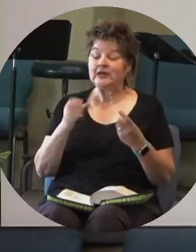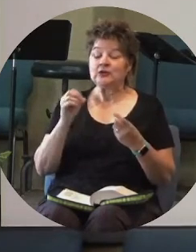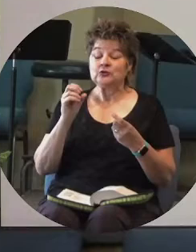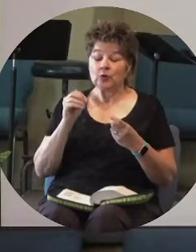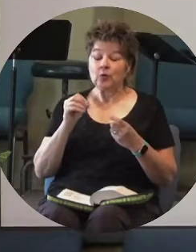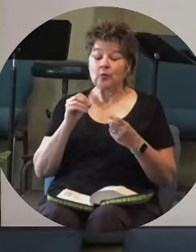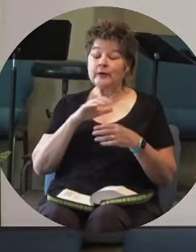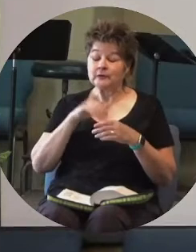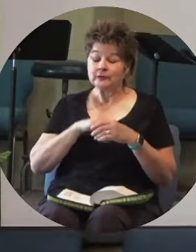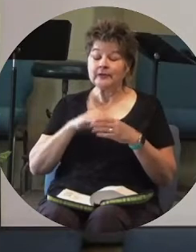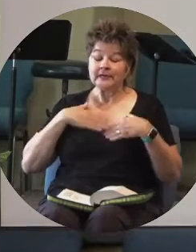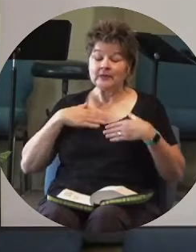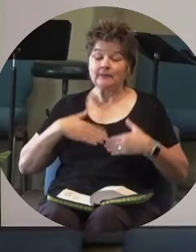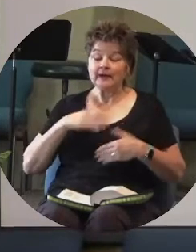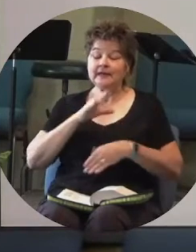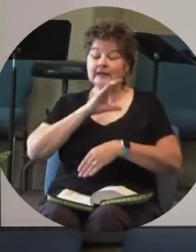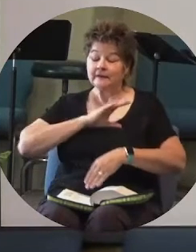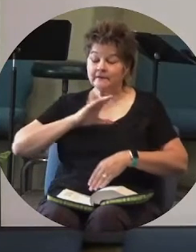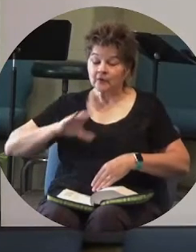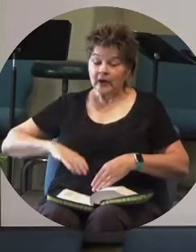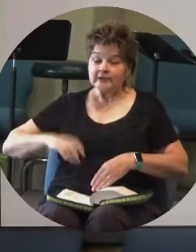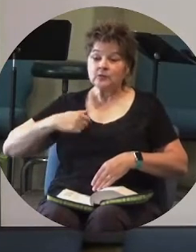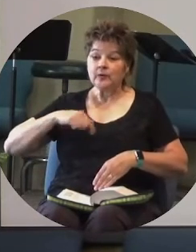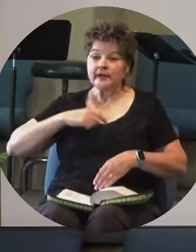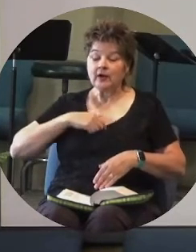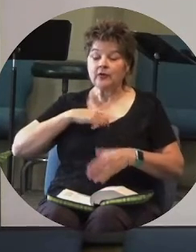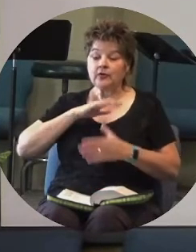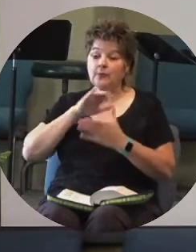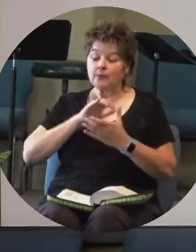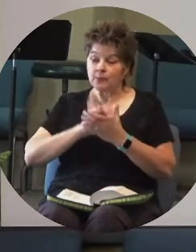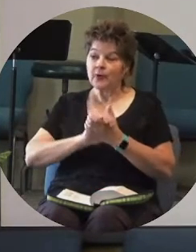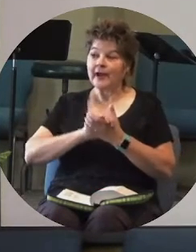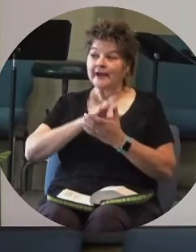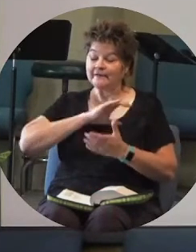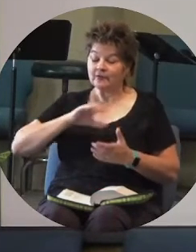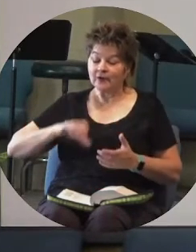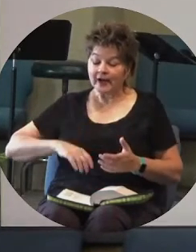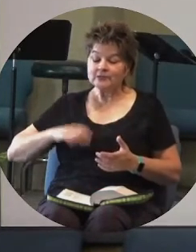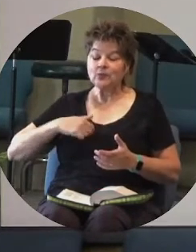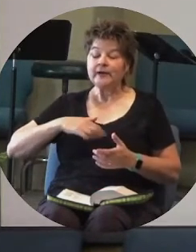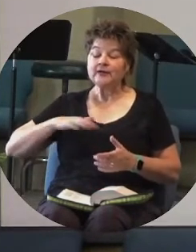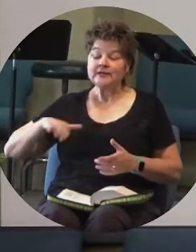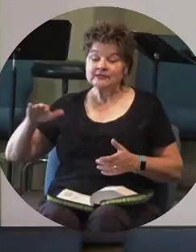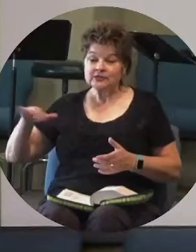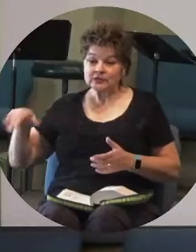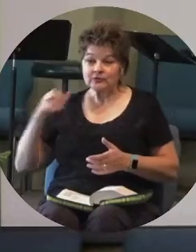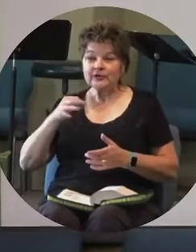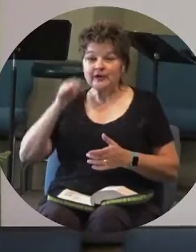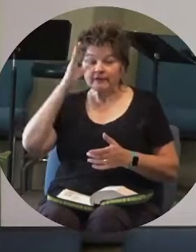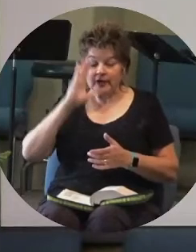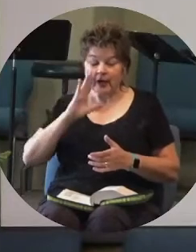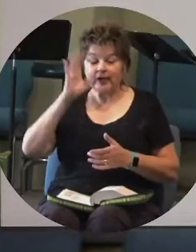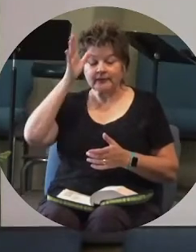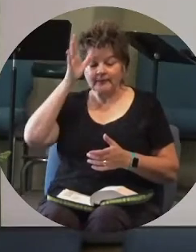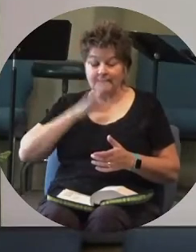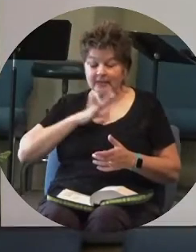of Christ. We are the bride of Christ. We are the children of God, the men and women, the